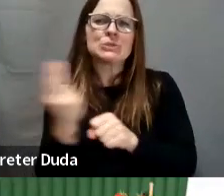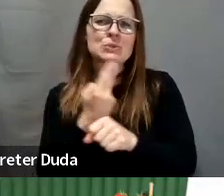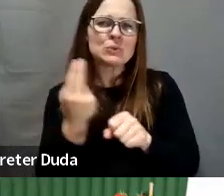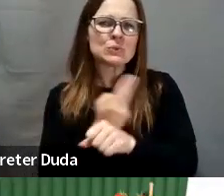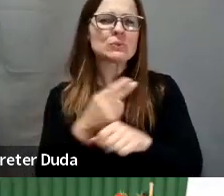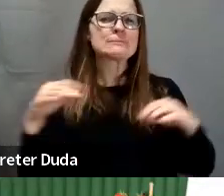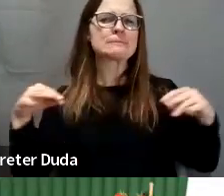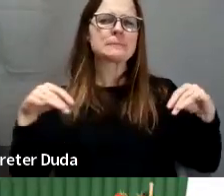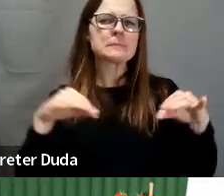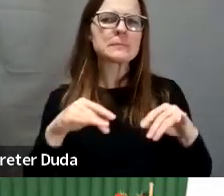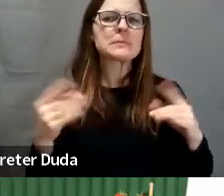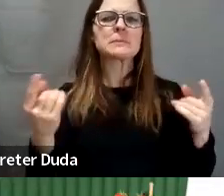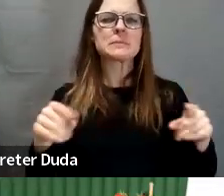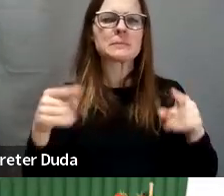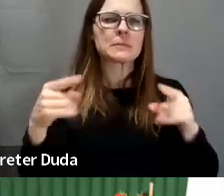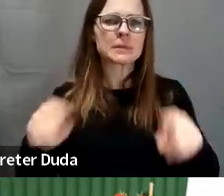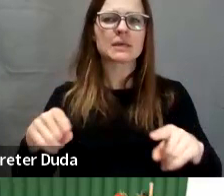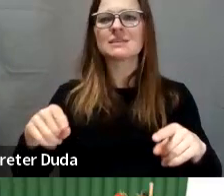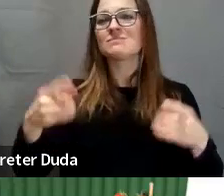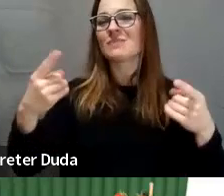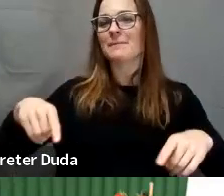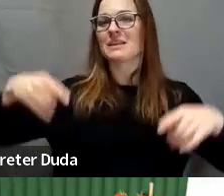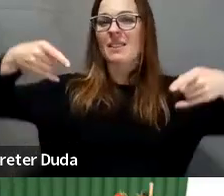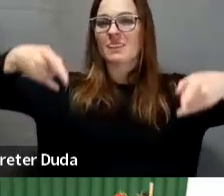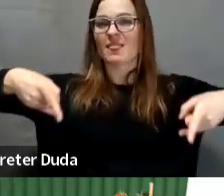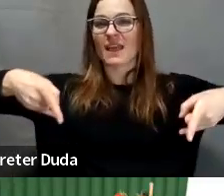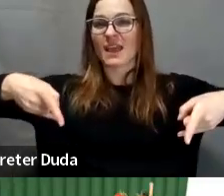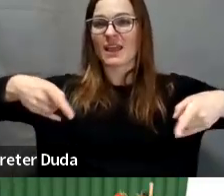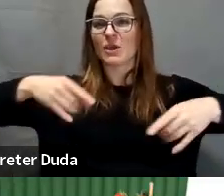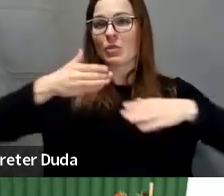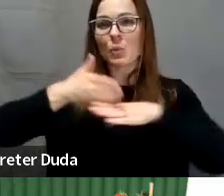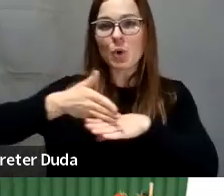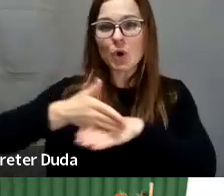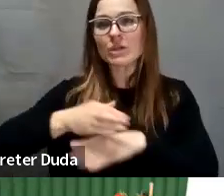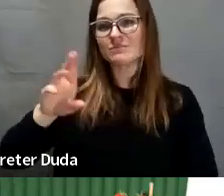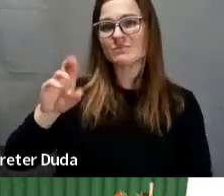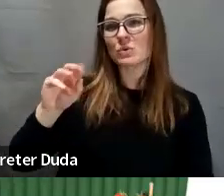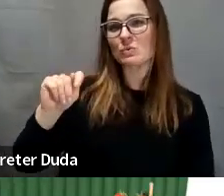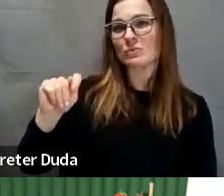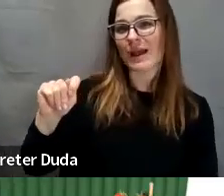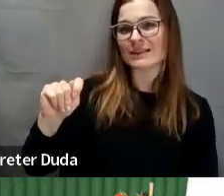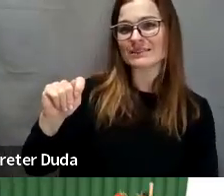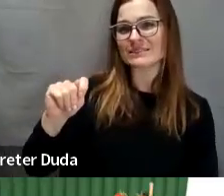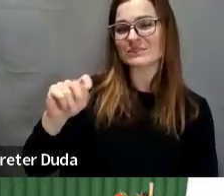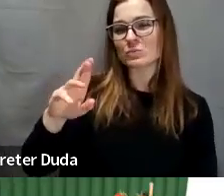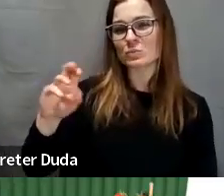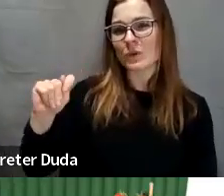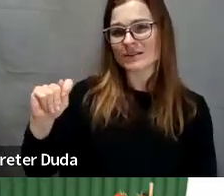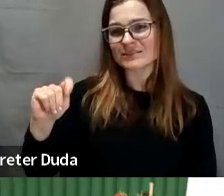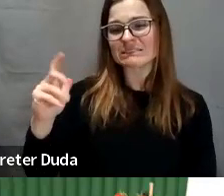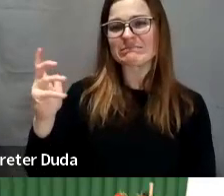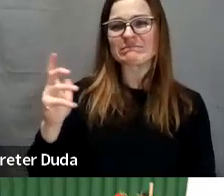the legs start getting rotted, the wood starts getting rotted, and very honestly, you have